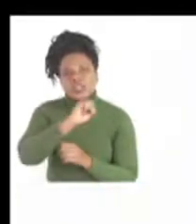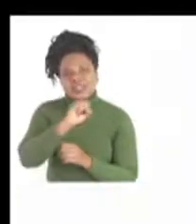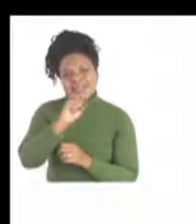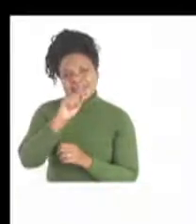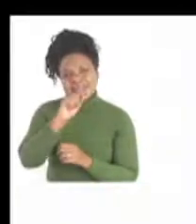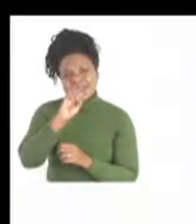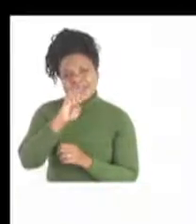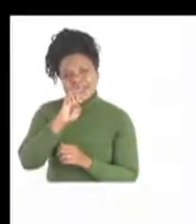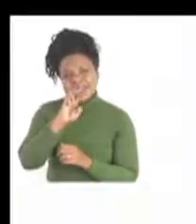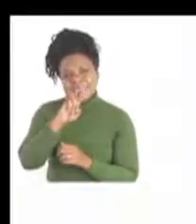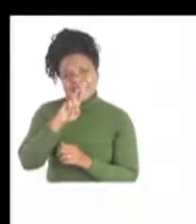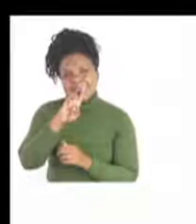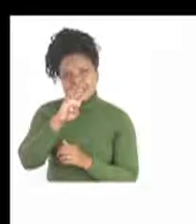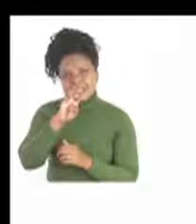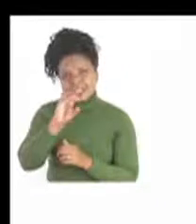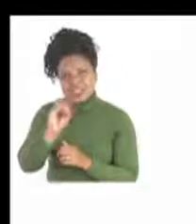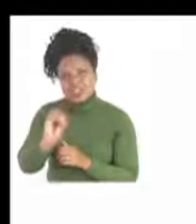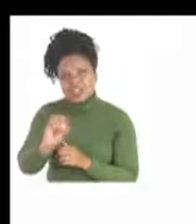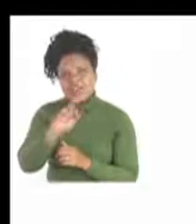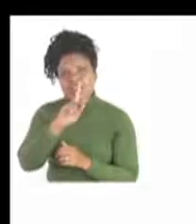Tattoo, tattoos.